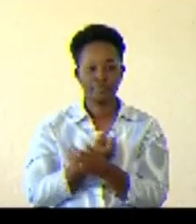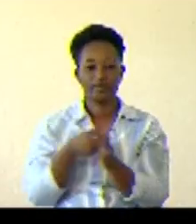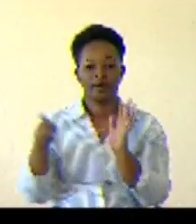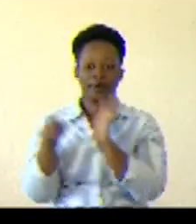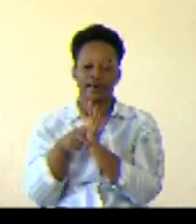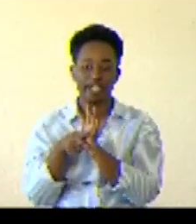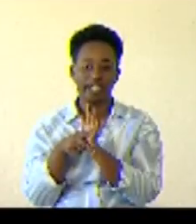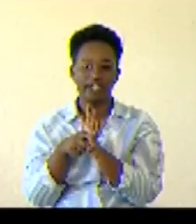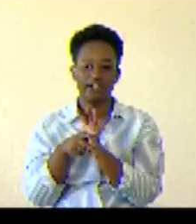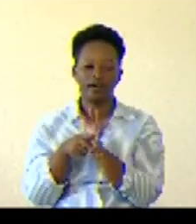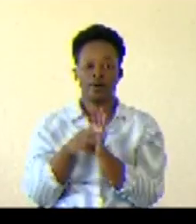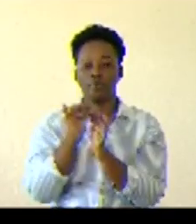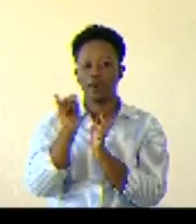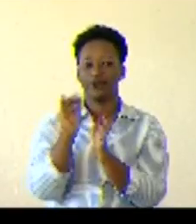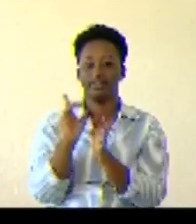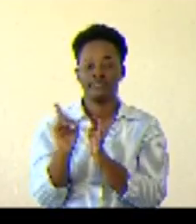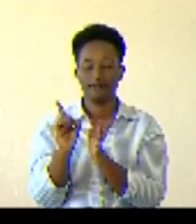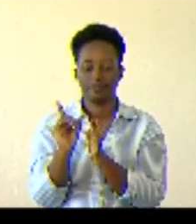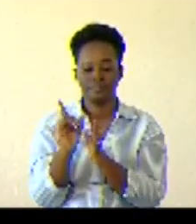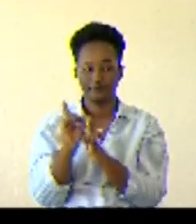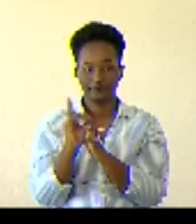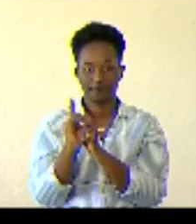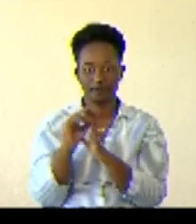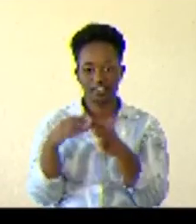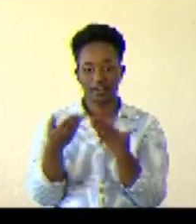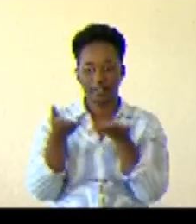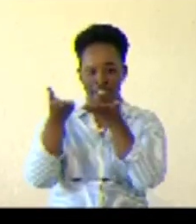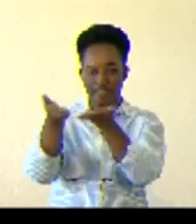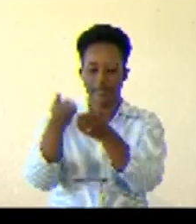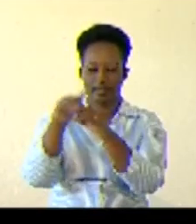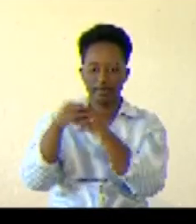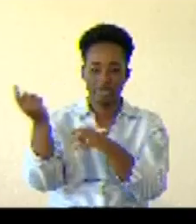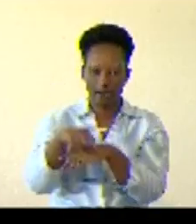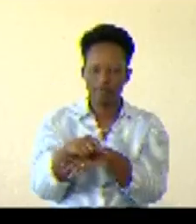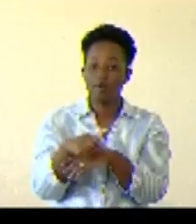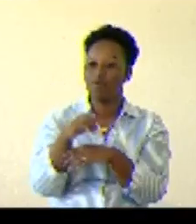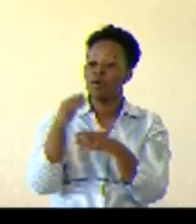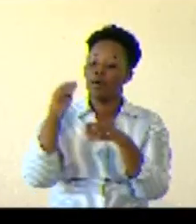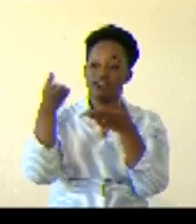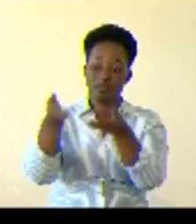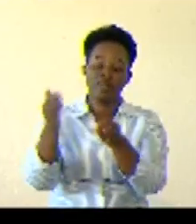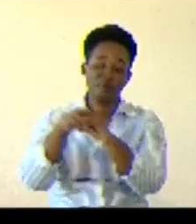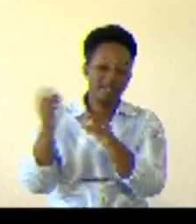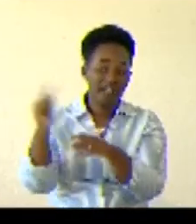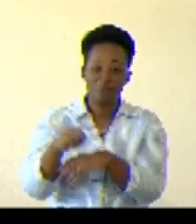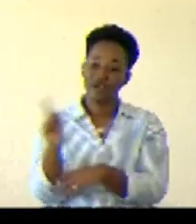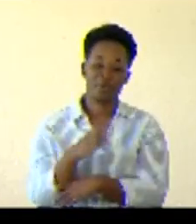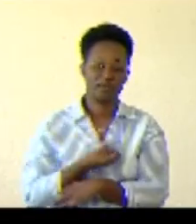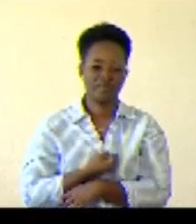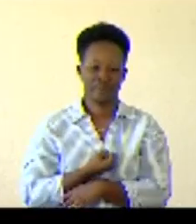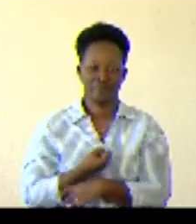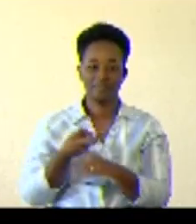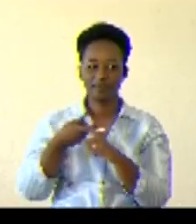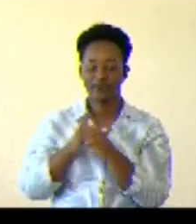to our disposable income, which we don't have also. But from